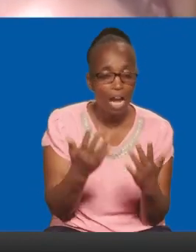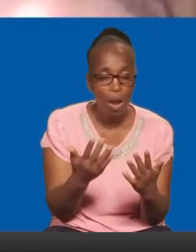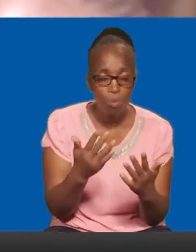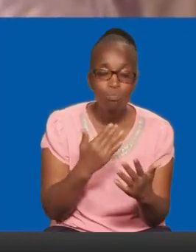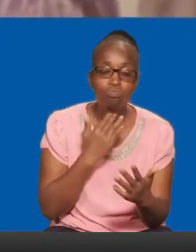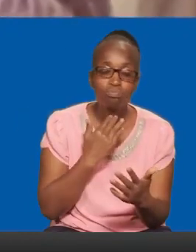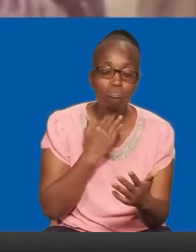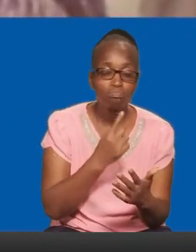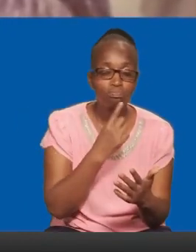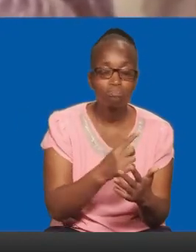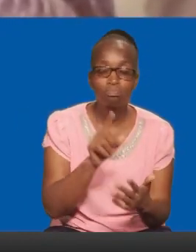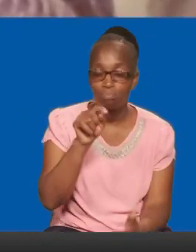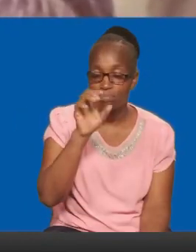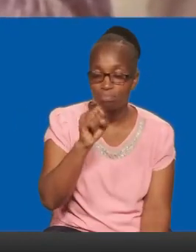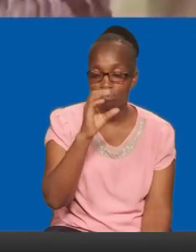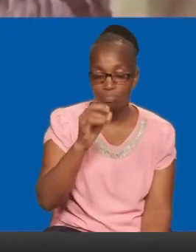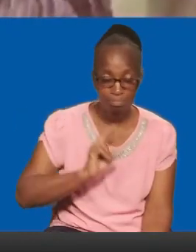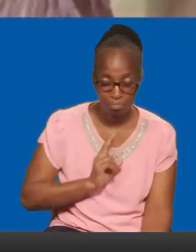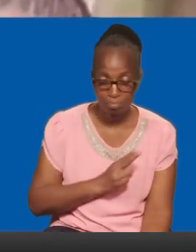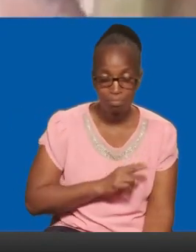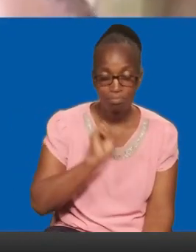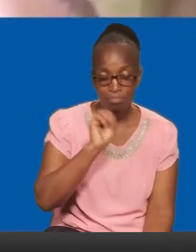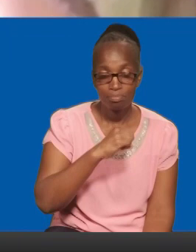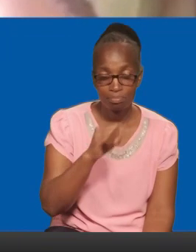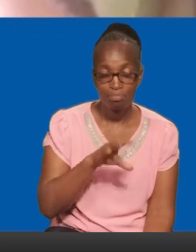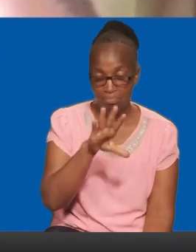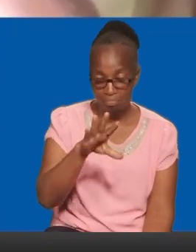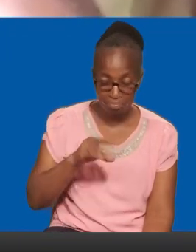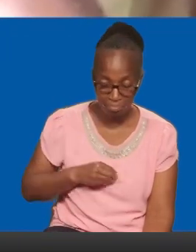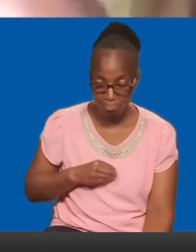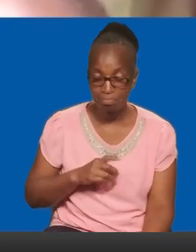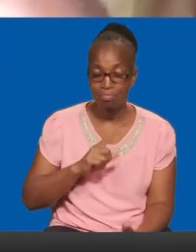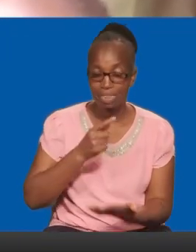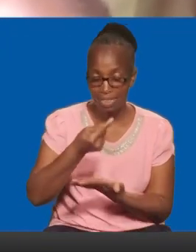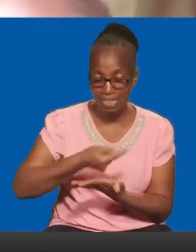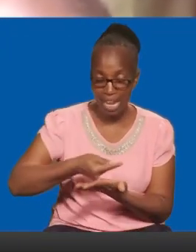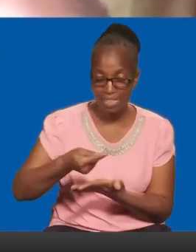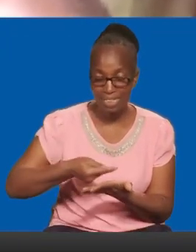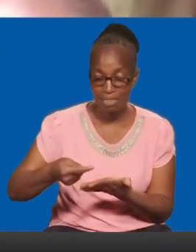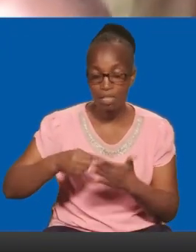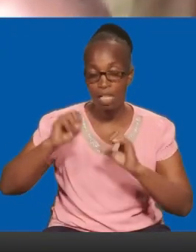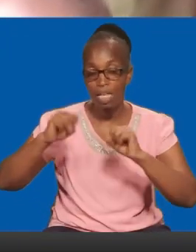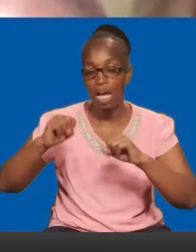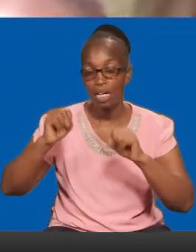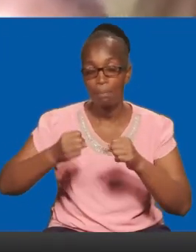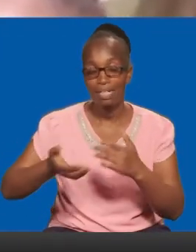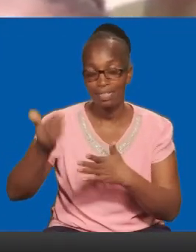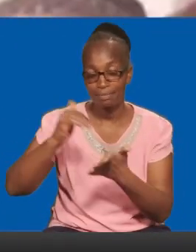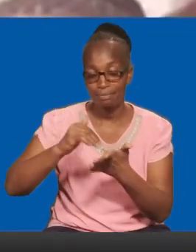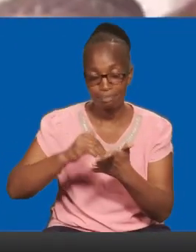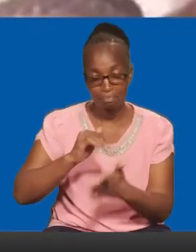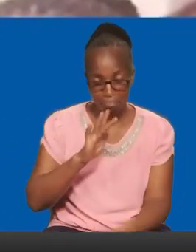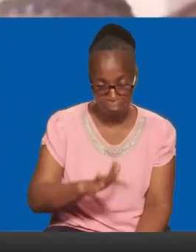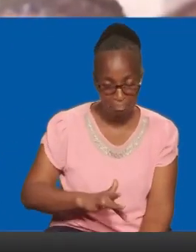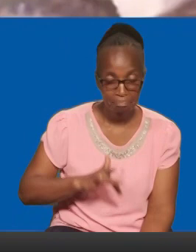our employer that we are not going to renew this contract unless we are confirmed on pensionable and permanent terms.